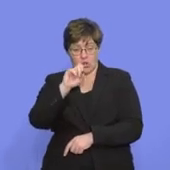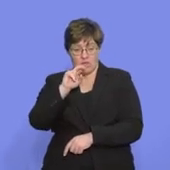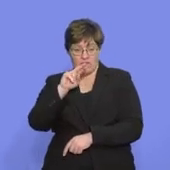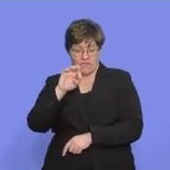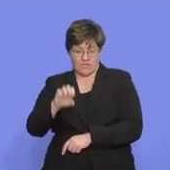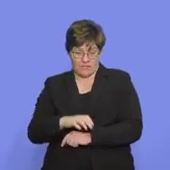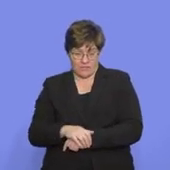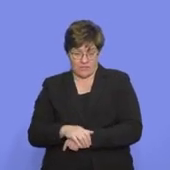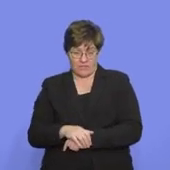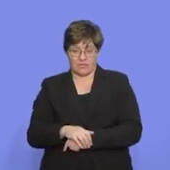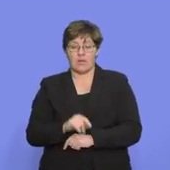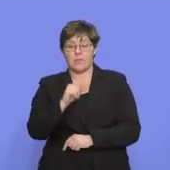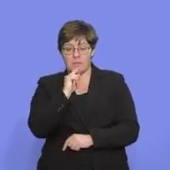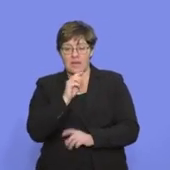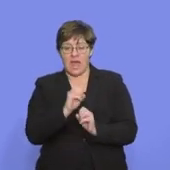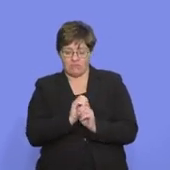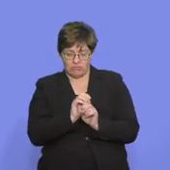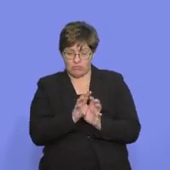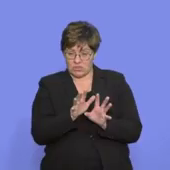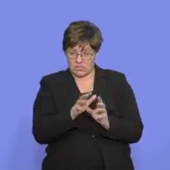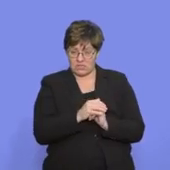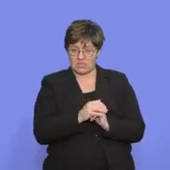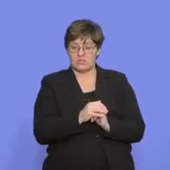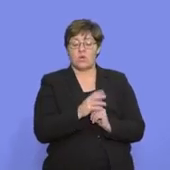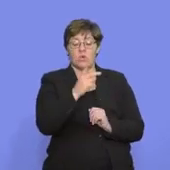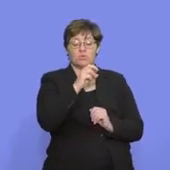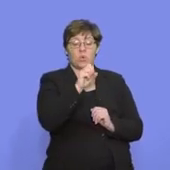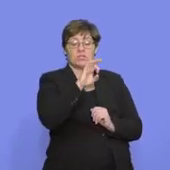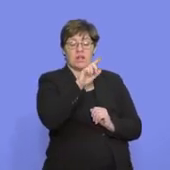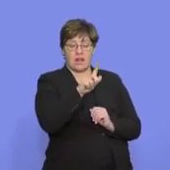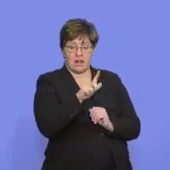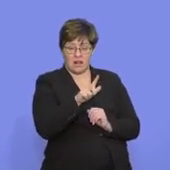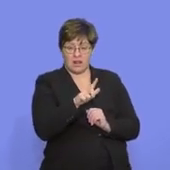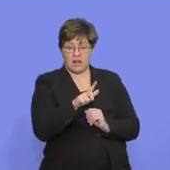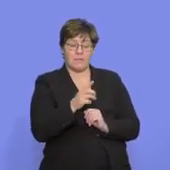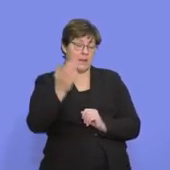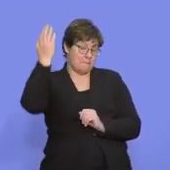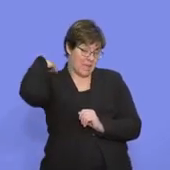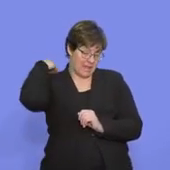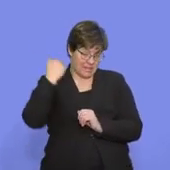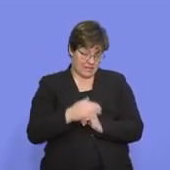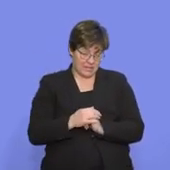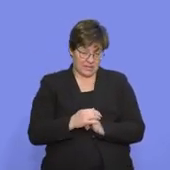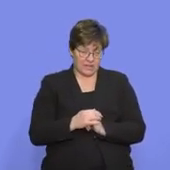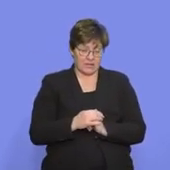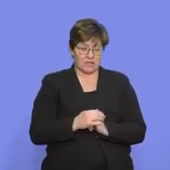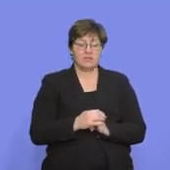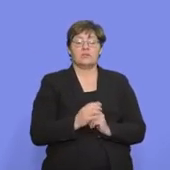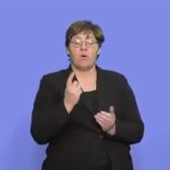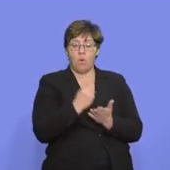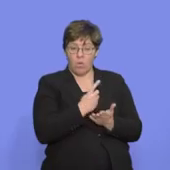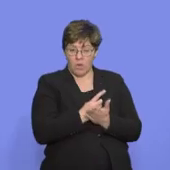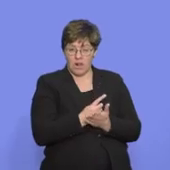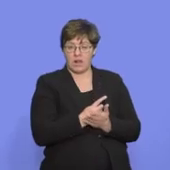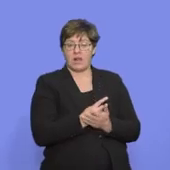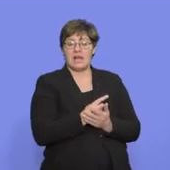it's having this little roots. So the dorsal root will be the one at the back, right? So the sensory neuron is always in your dorsal